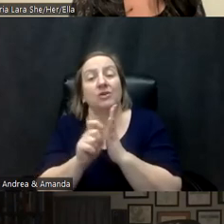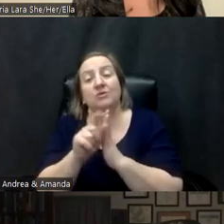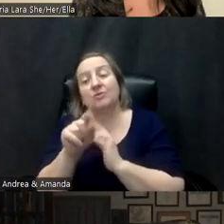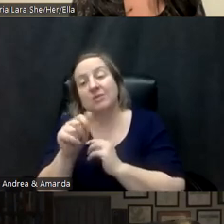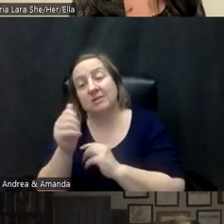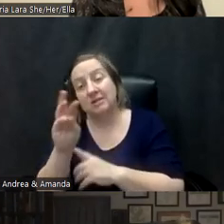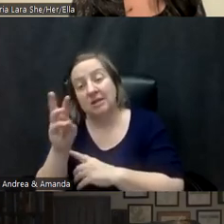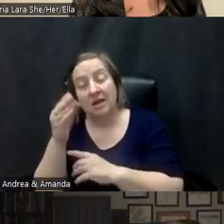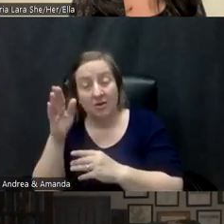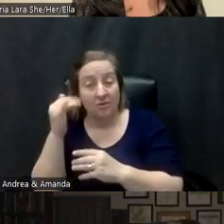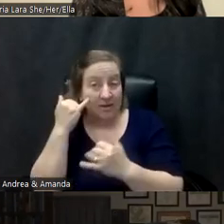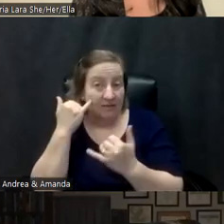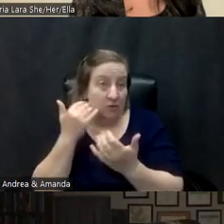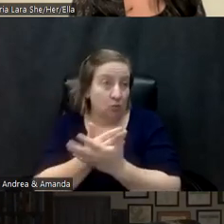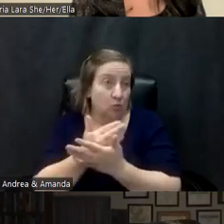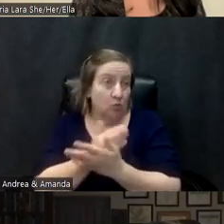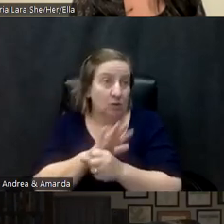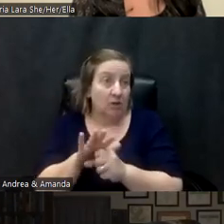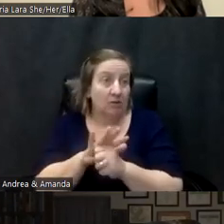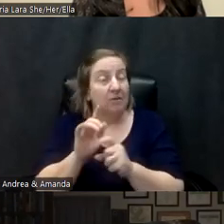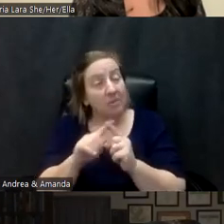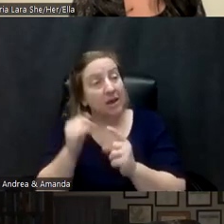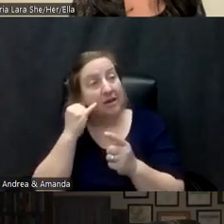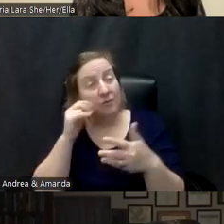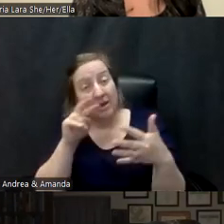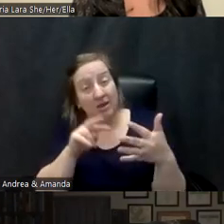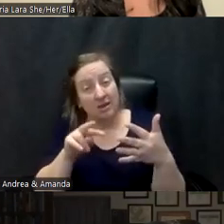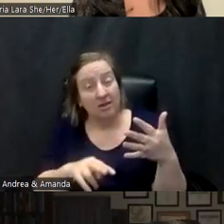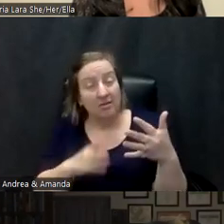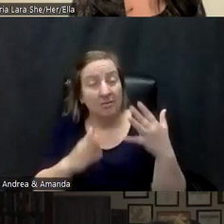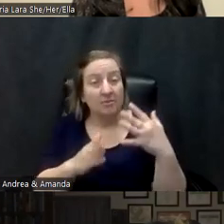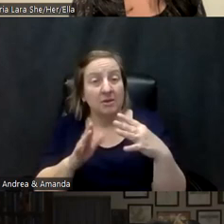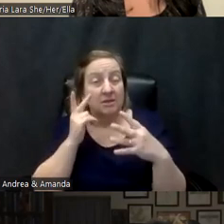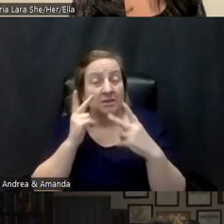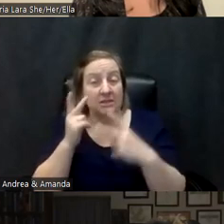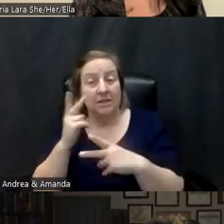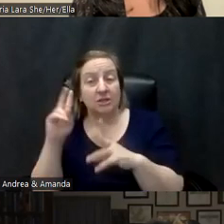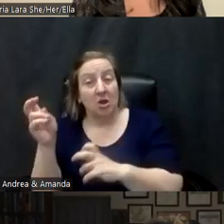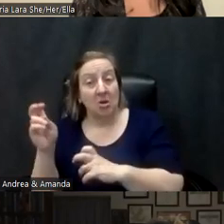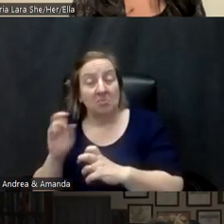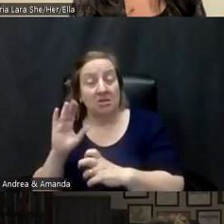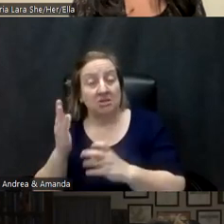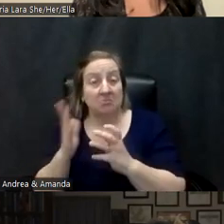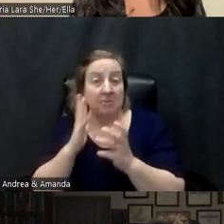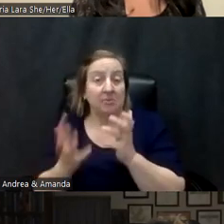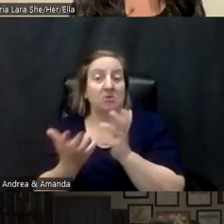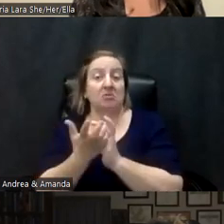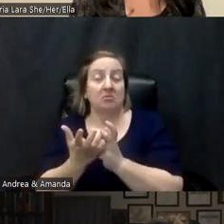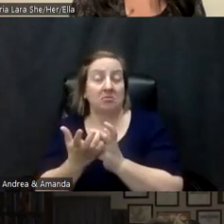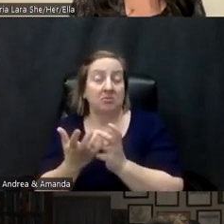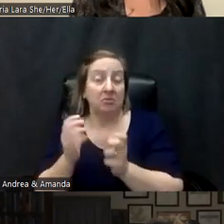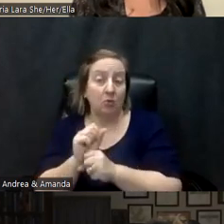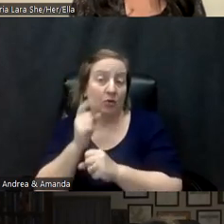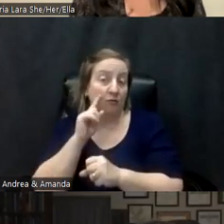it would be current enough, but you know, I mean, if you skim through here, you kind of see some topics that look like they might apply to